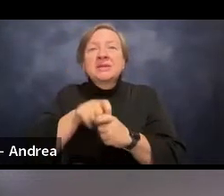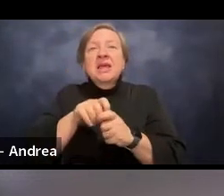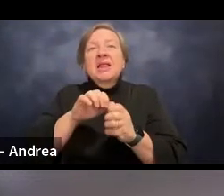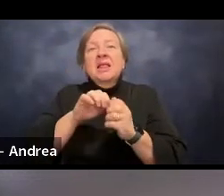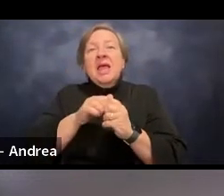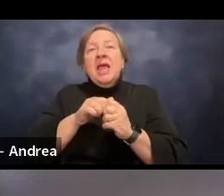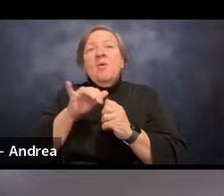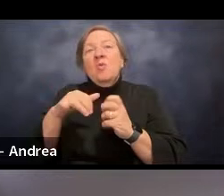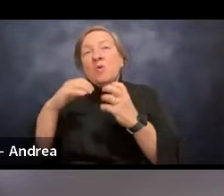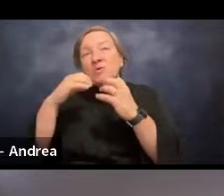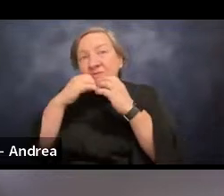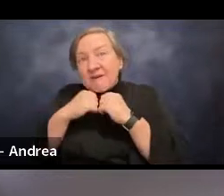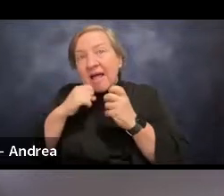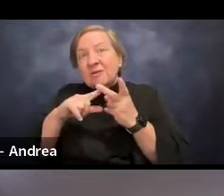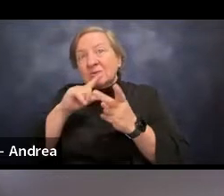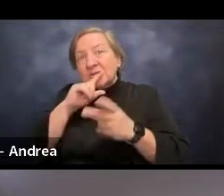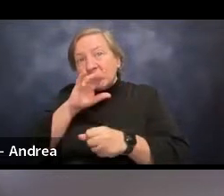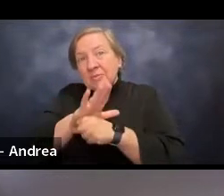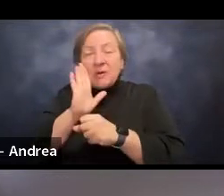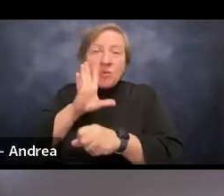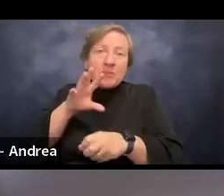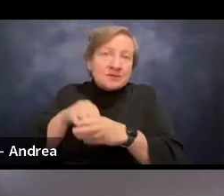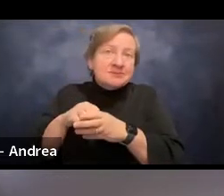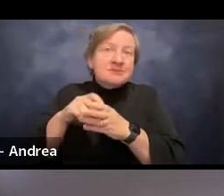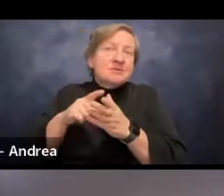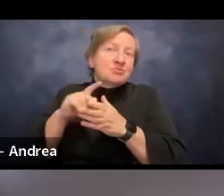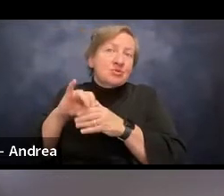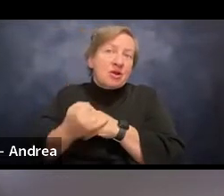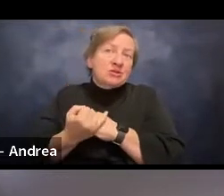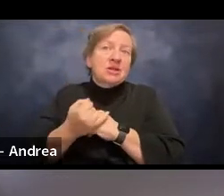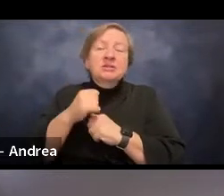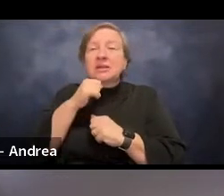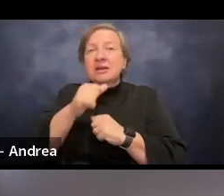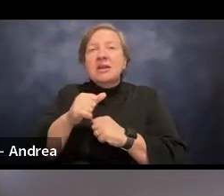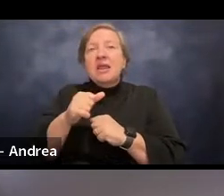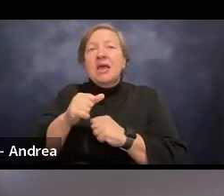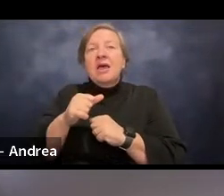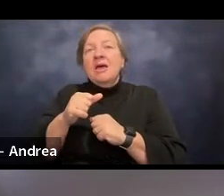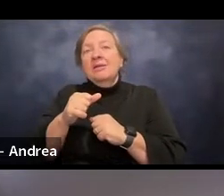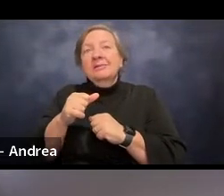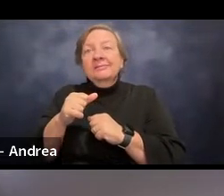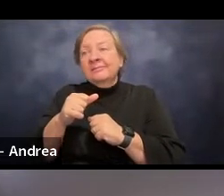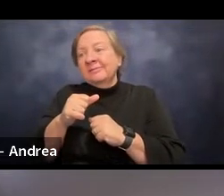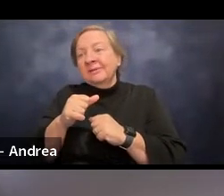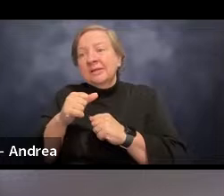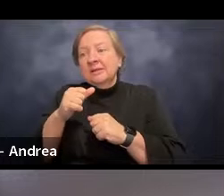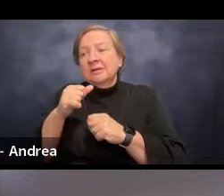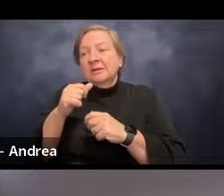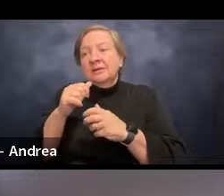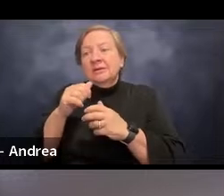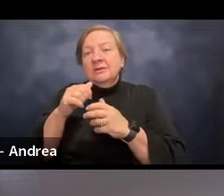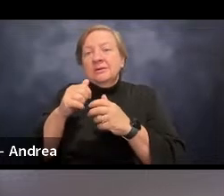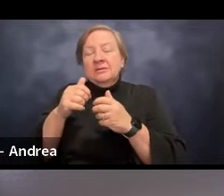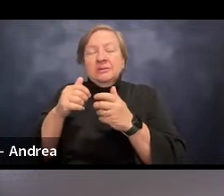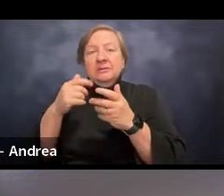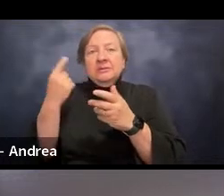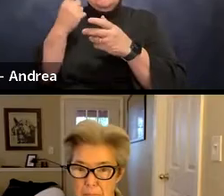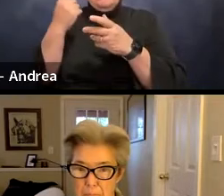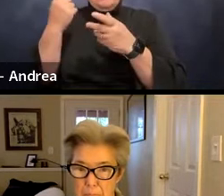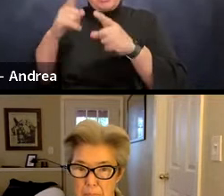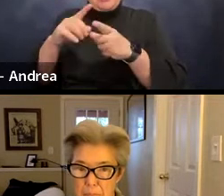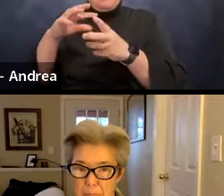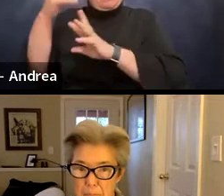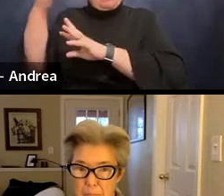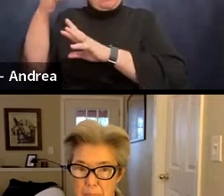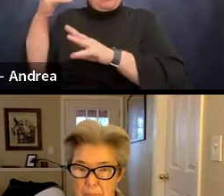these values and commitments will be embedded in the project and not be at jeopardy when the ecosystem of consultants changes.